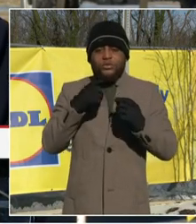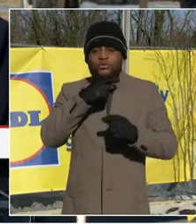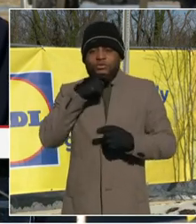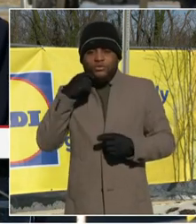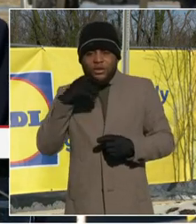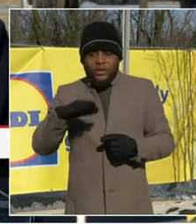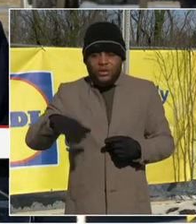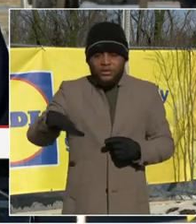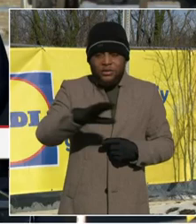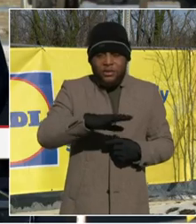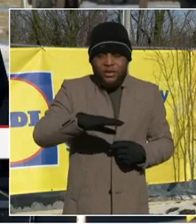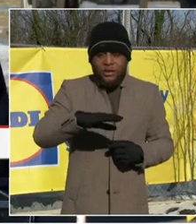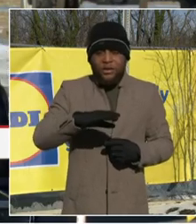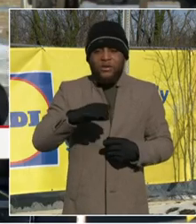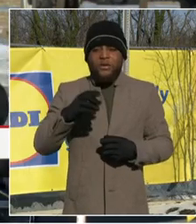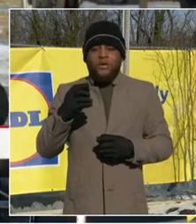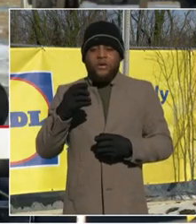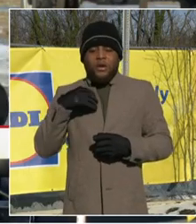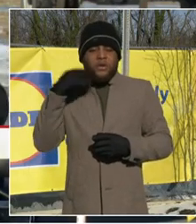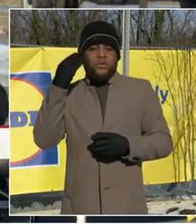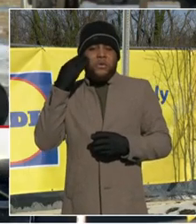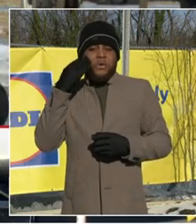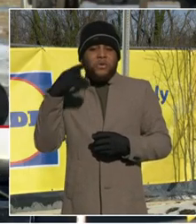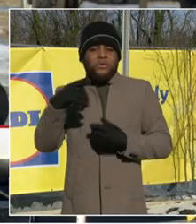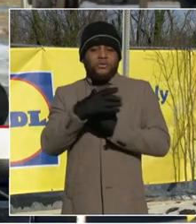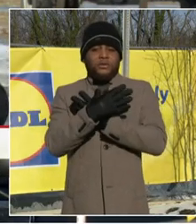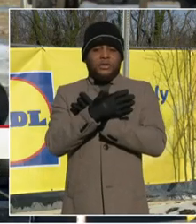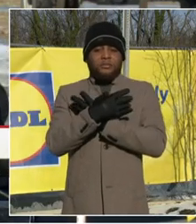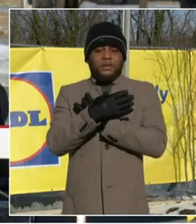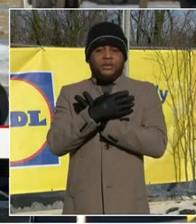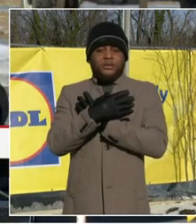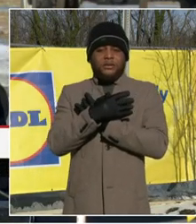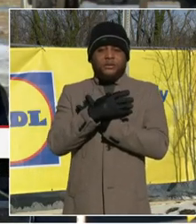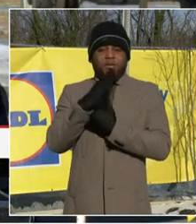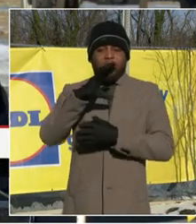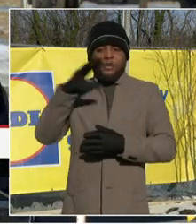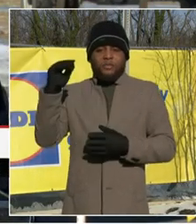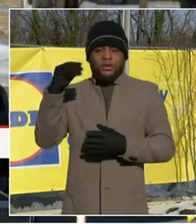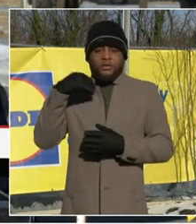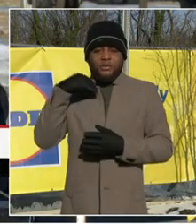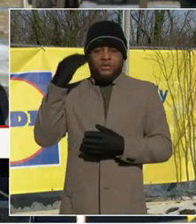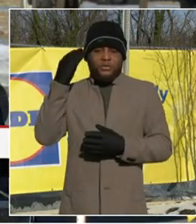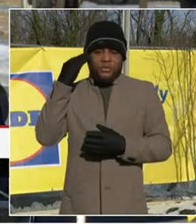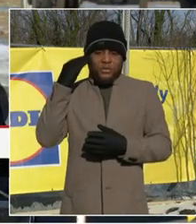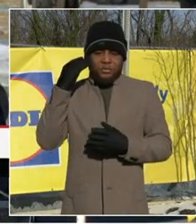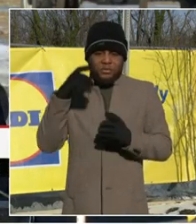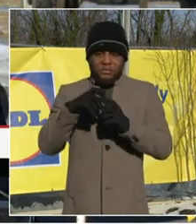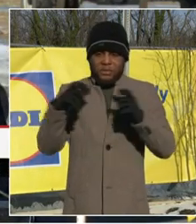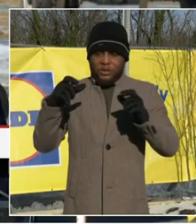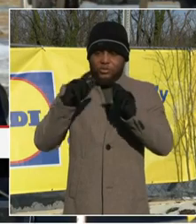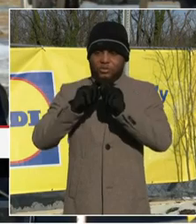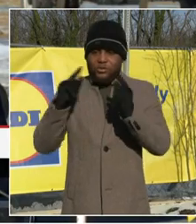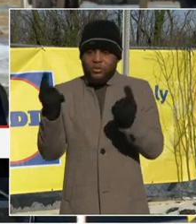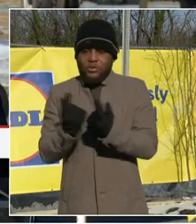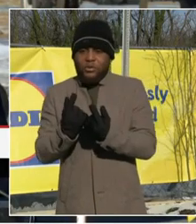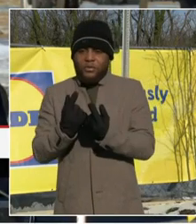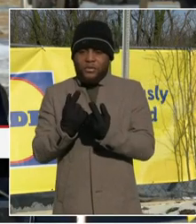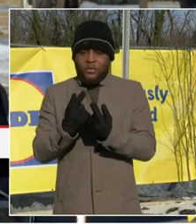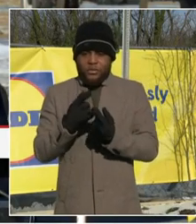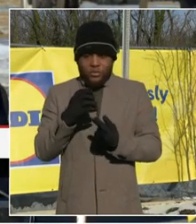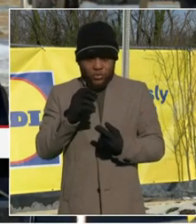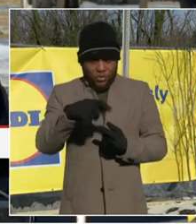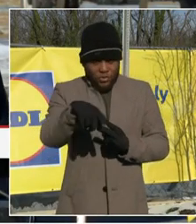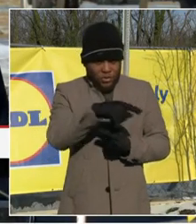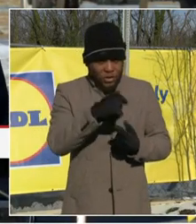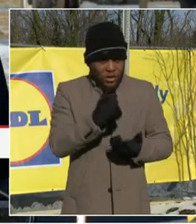a $60 billion German company run by a foundation. It's a huge group. Well, they would be smart to do that And I think